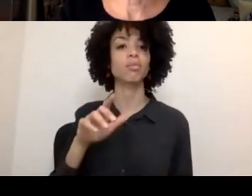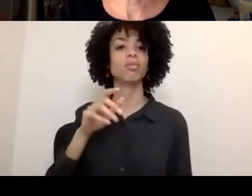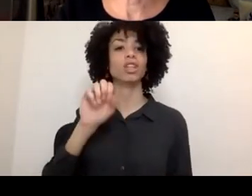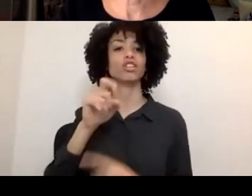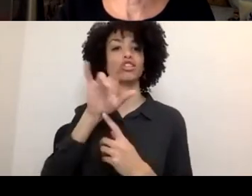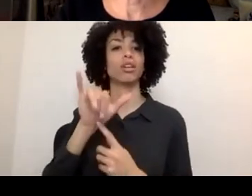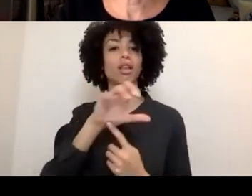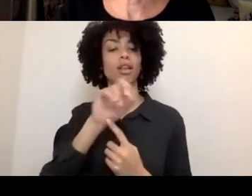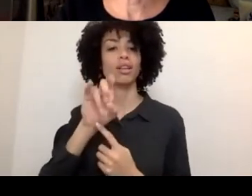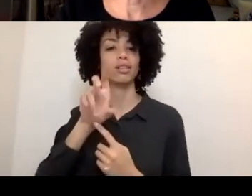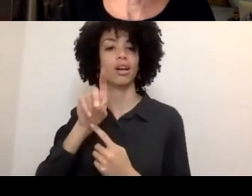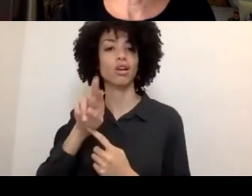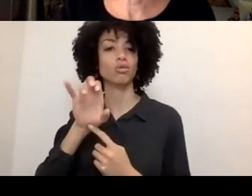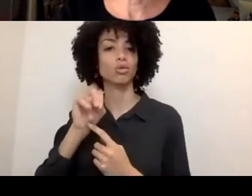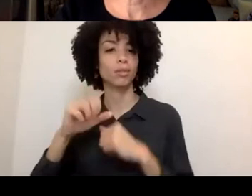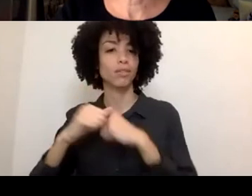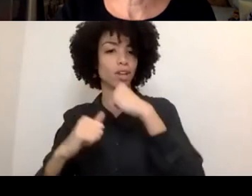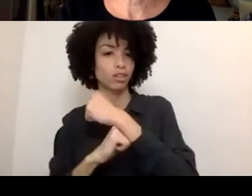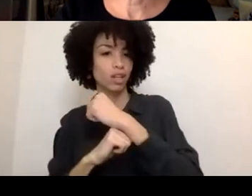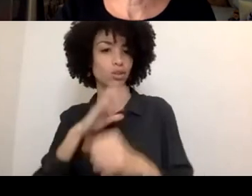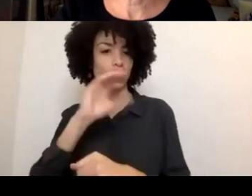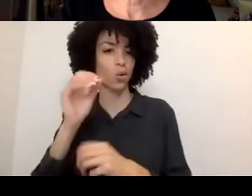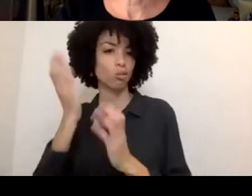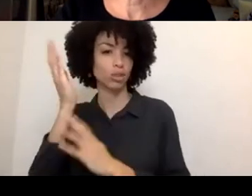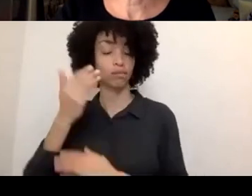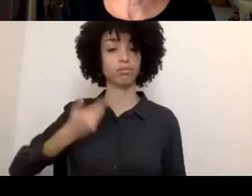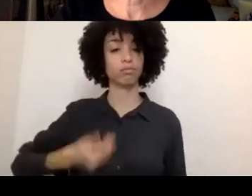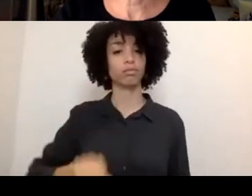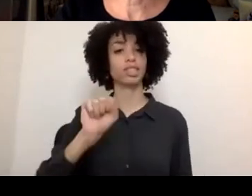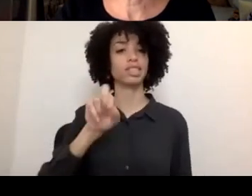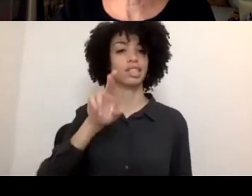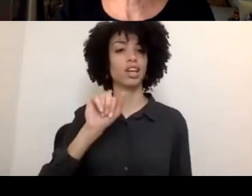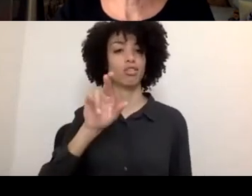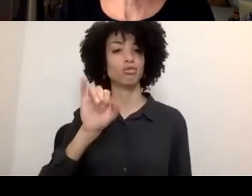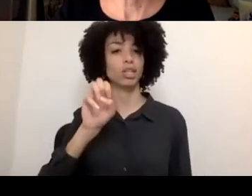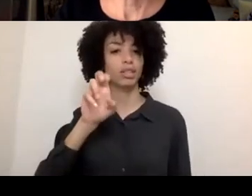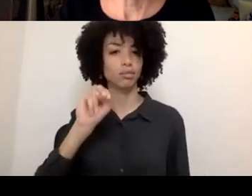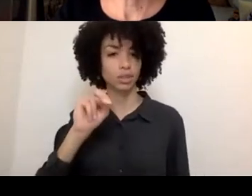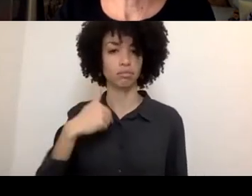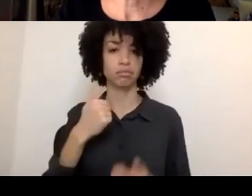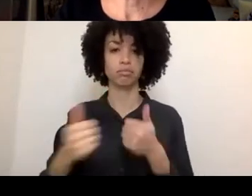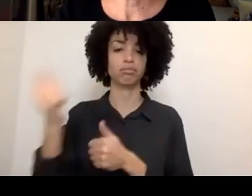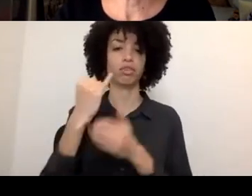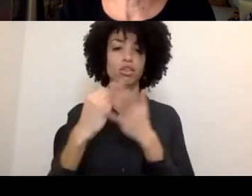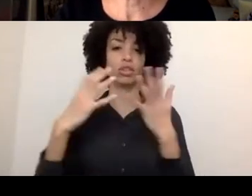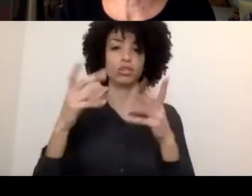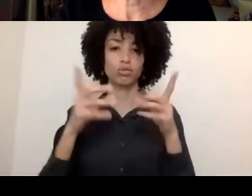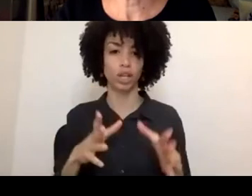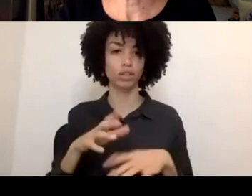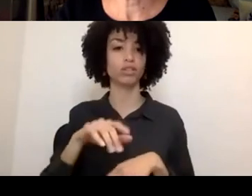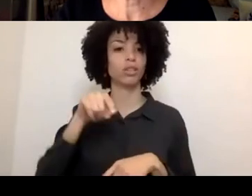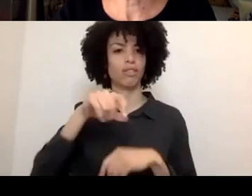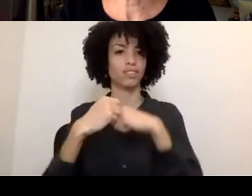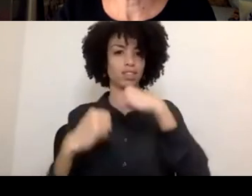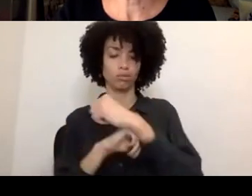Arts Alliance. My name is Sarah Reesman. I'm the Executive and Artistic Director of the Shelley and Donald Rubin Foundation, based in New York City,